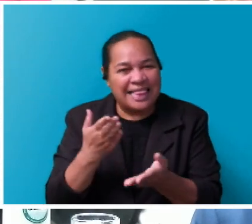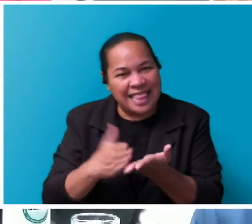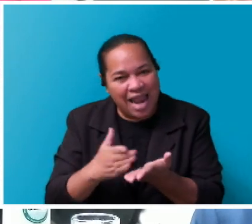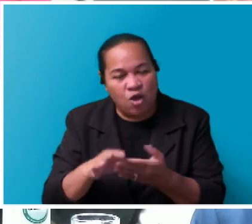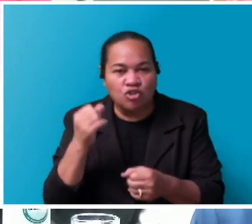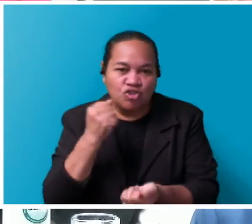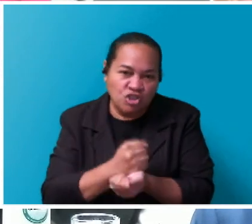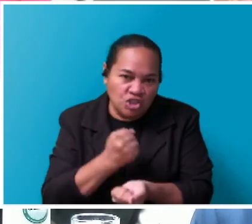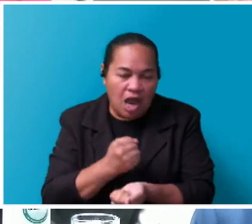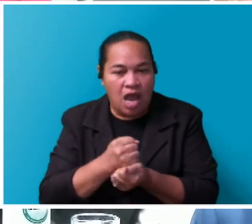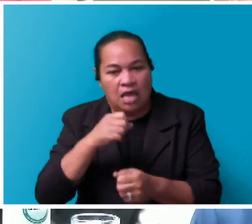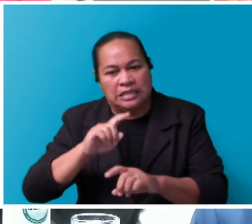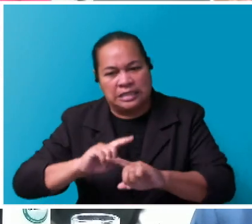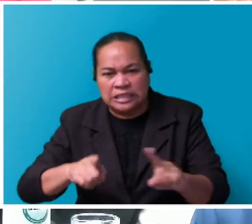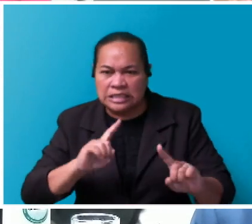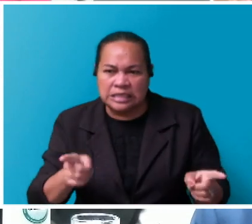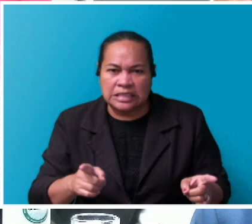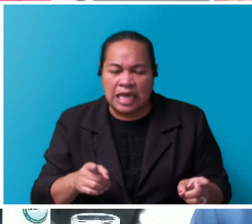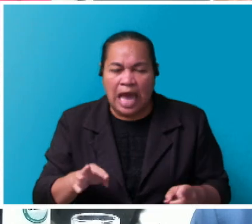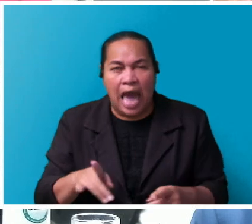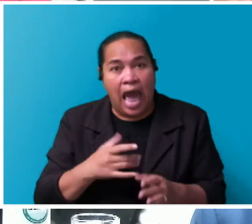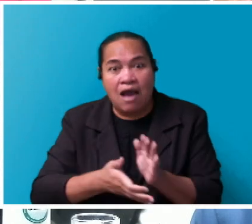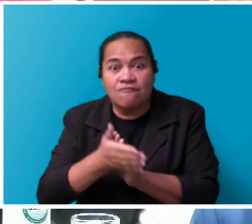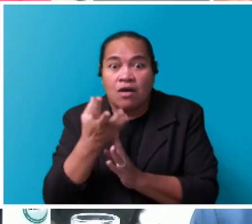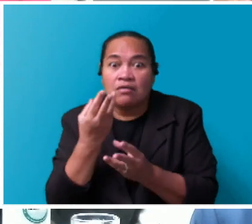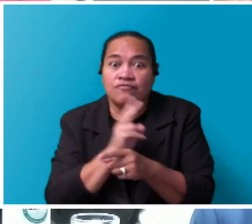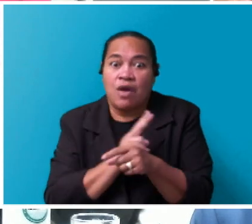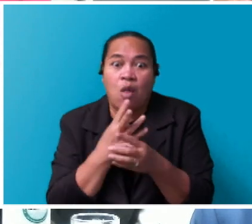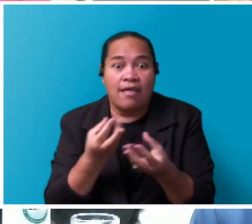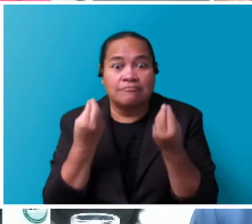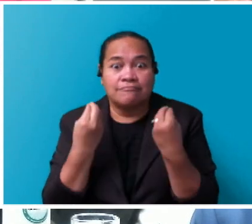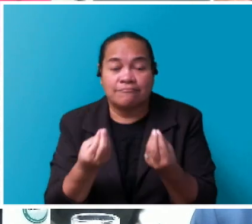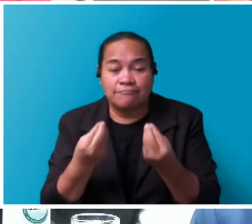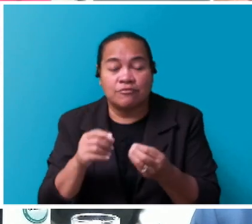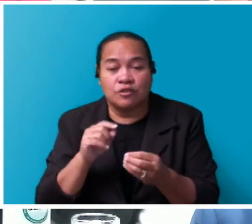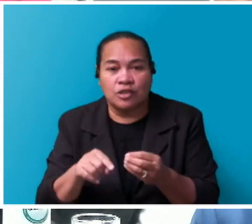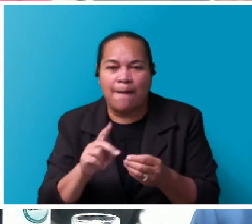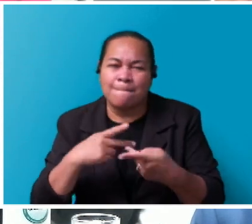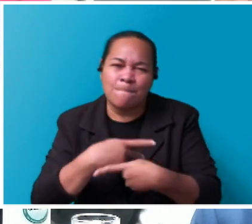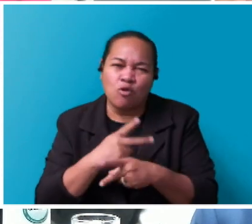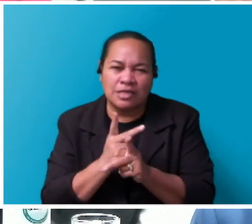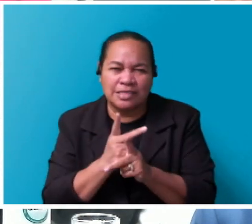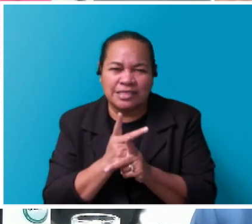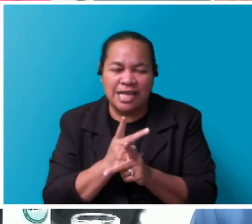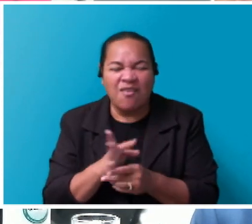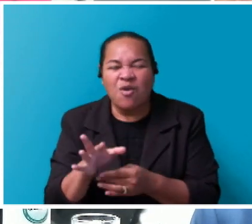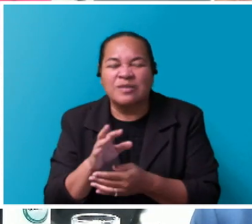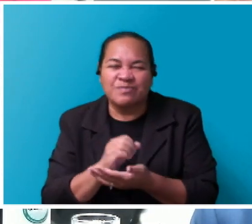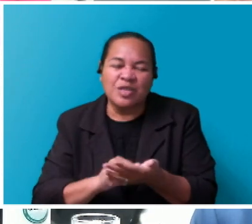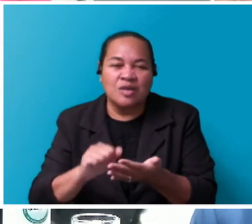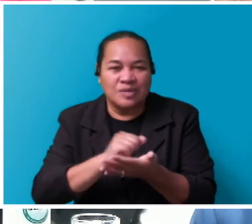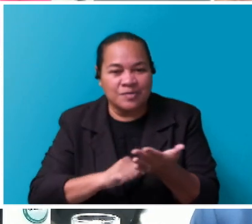ginger, and a variety of high value-added, fast-moving products, consumer goods.